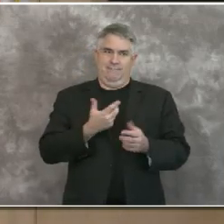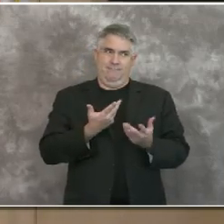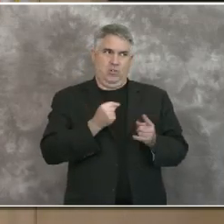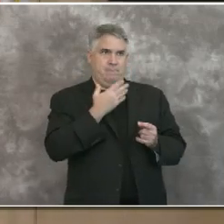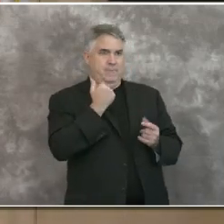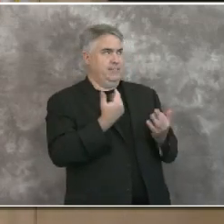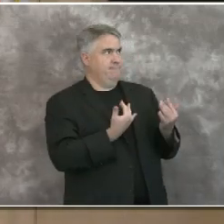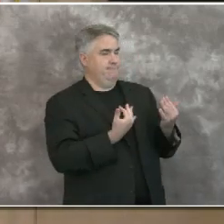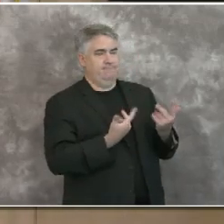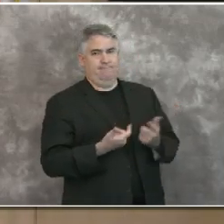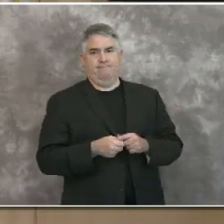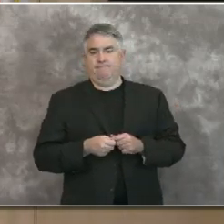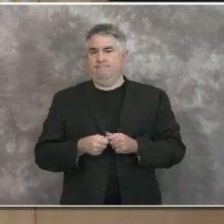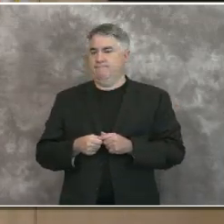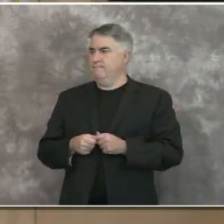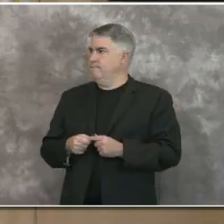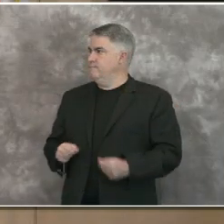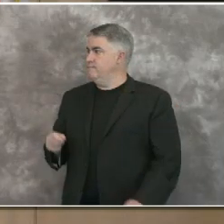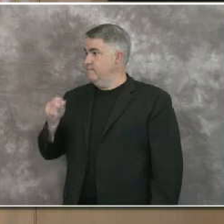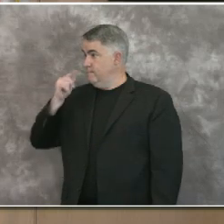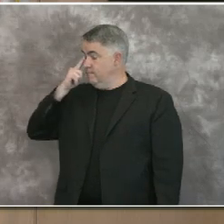Thank you.